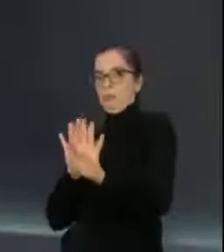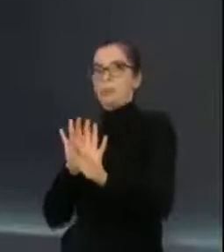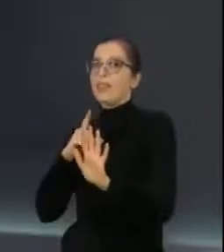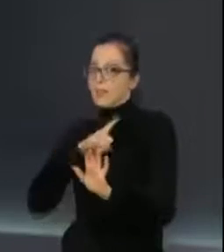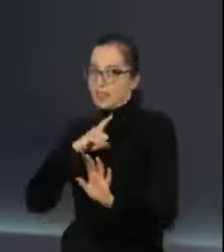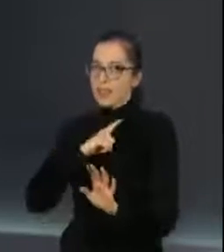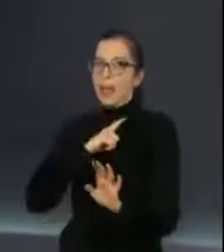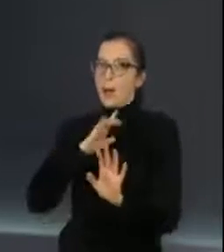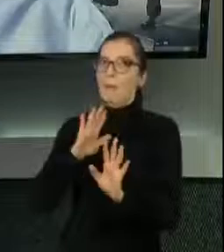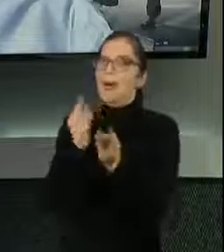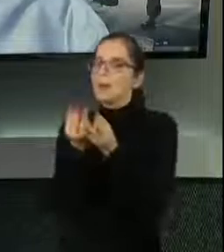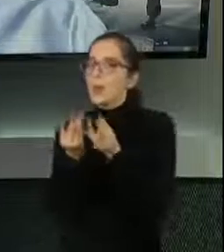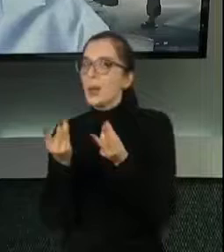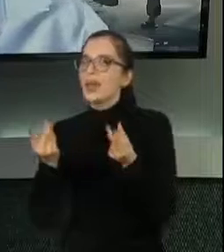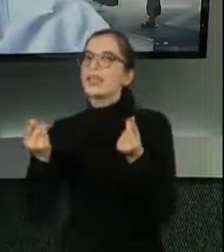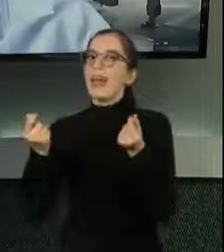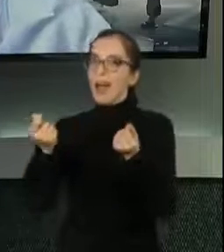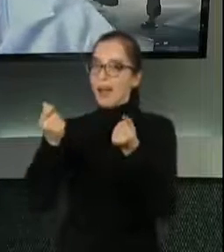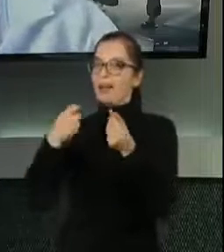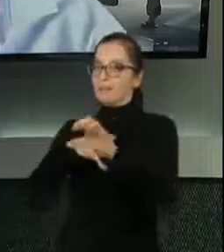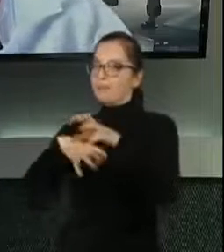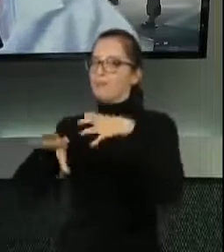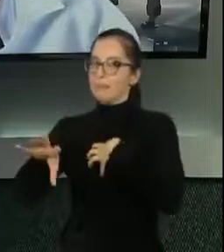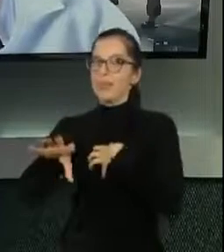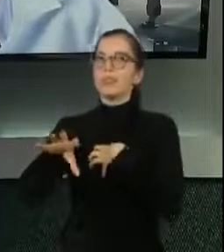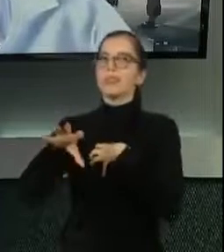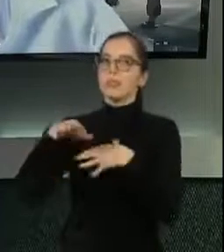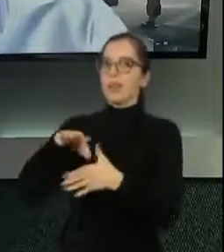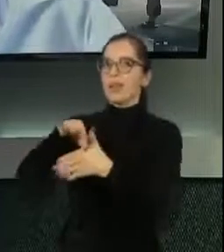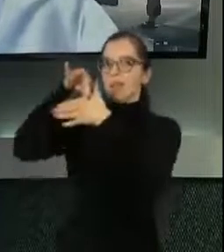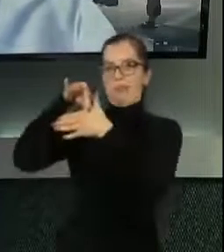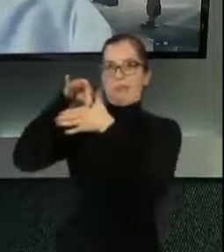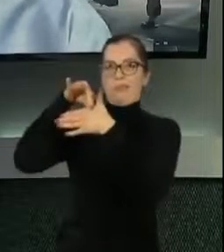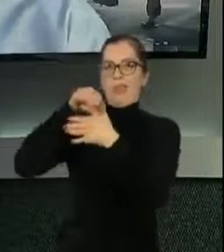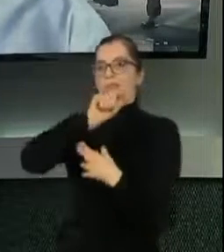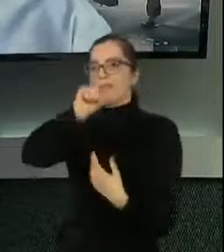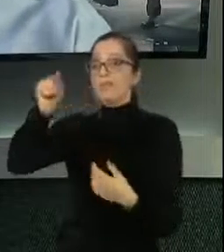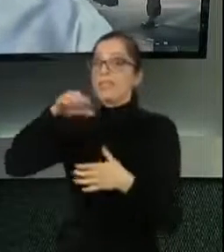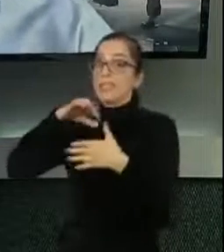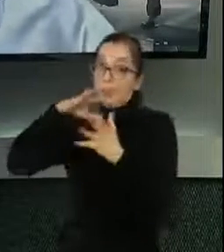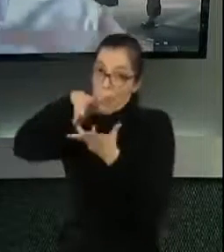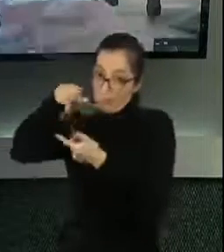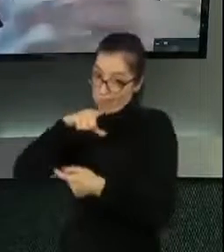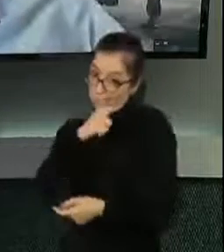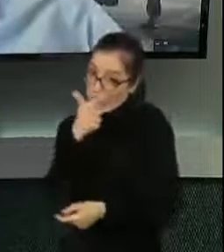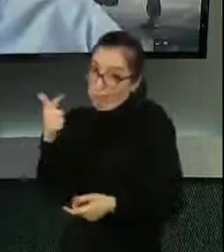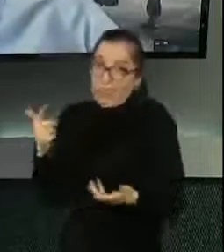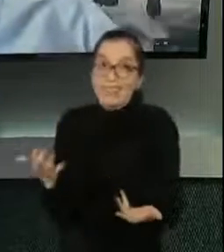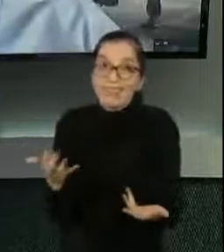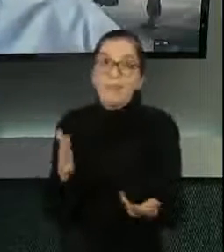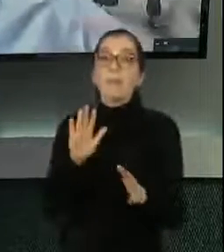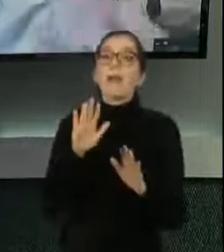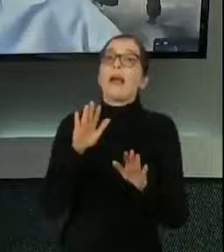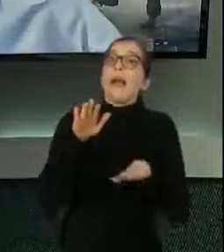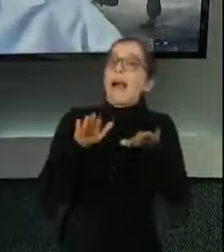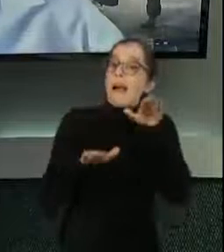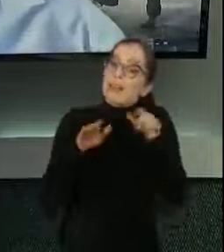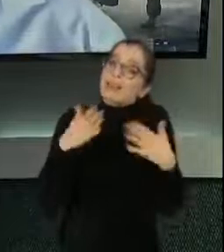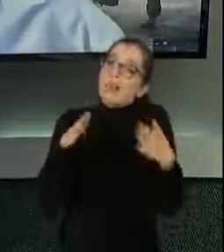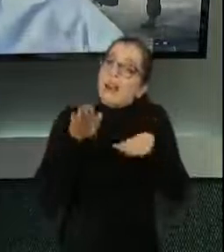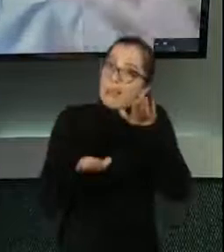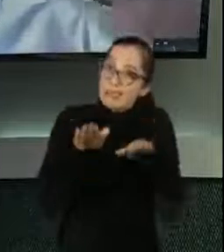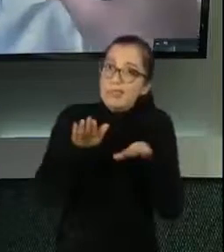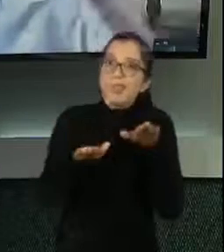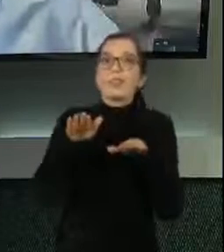and those are qualities that some leaders in the world don't have. So we call them sometimes alpha males